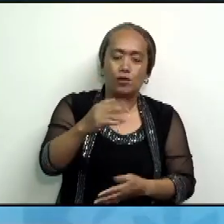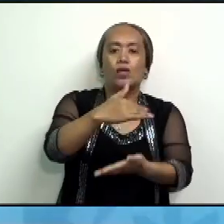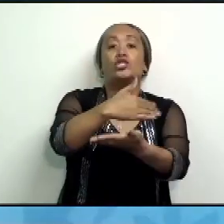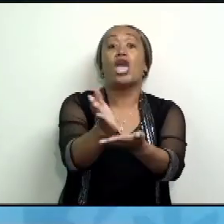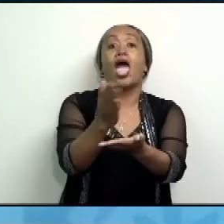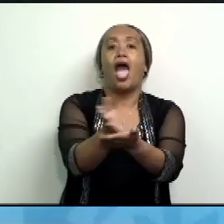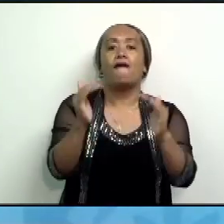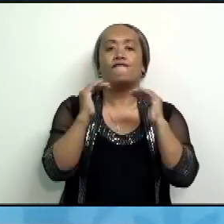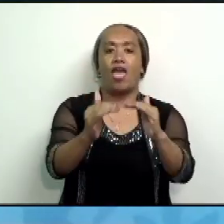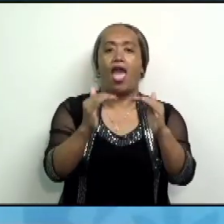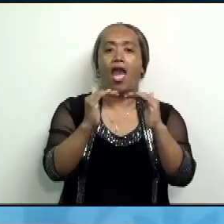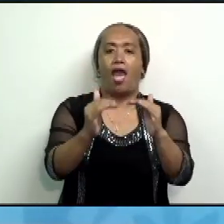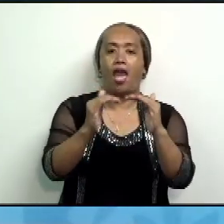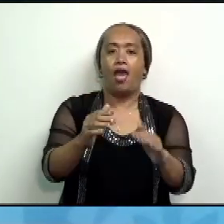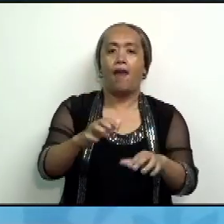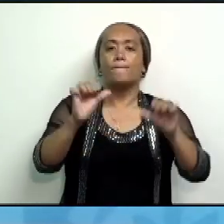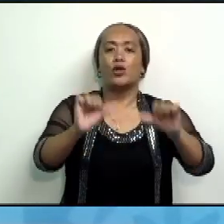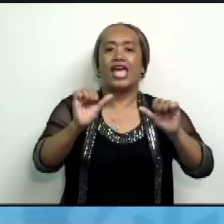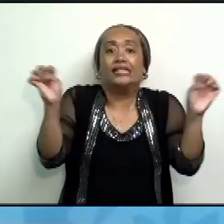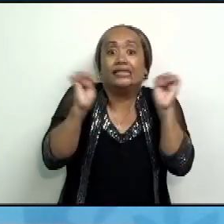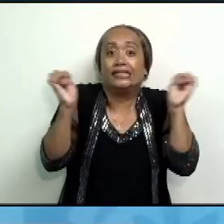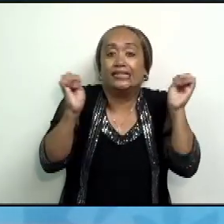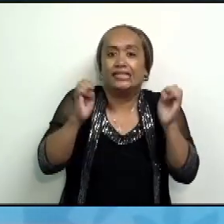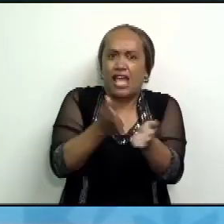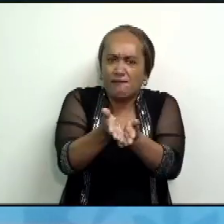fuel fairly and protect essential services.